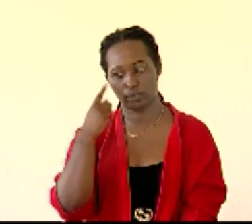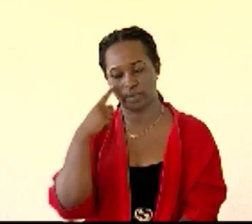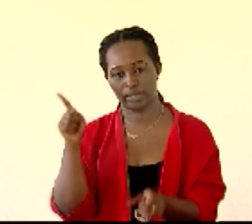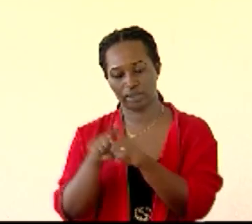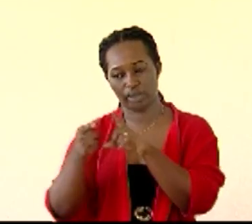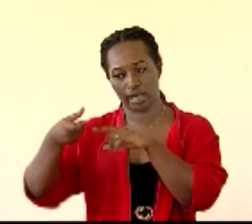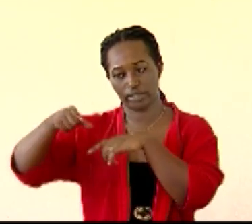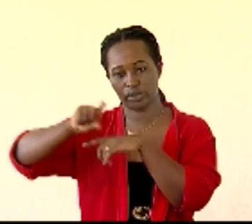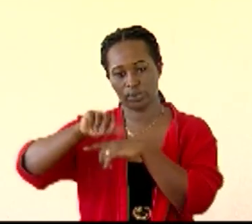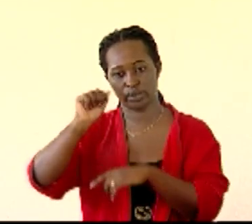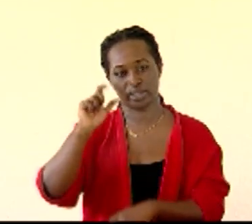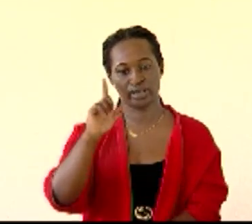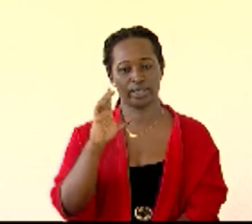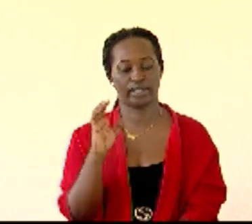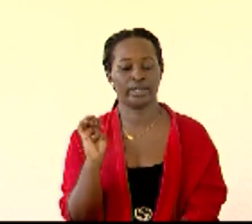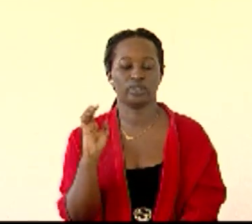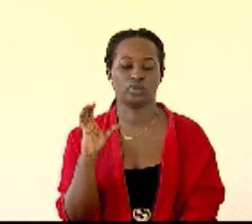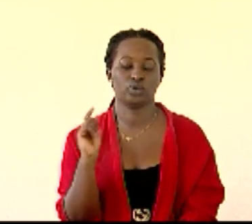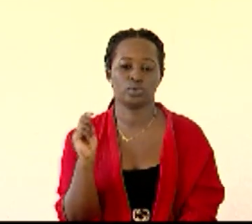reduction.